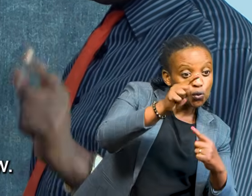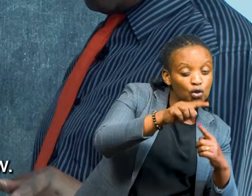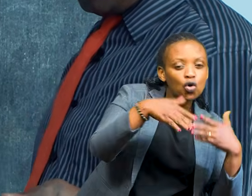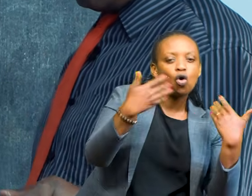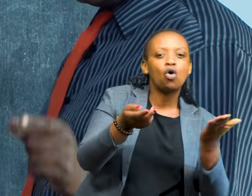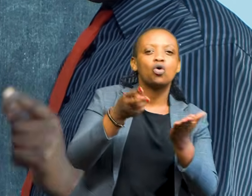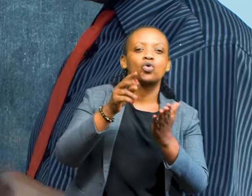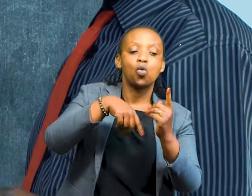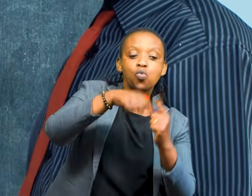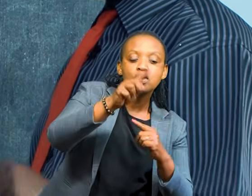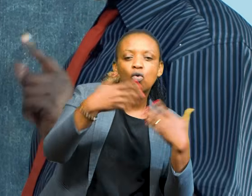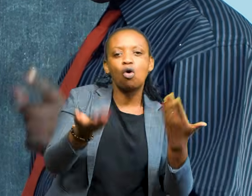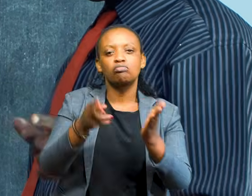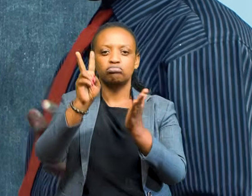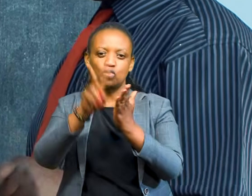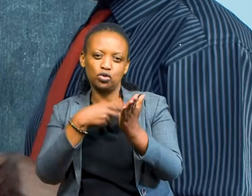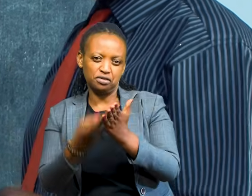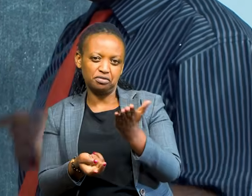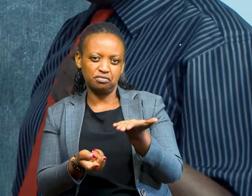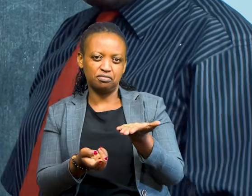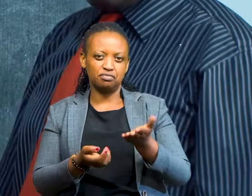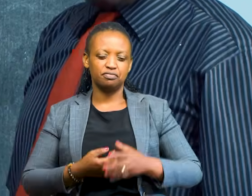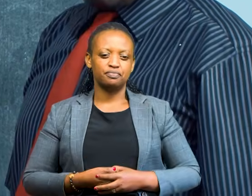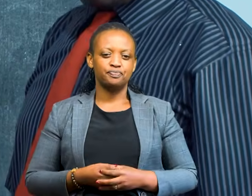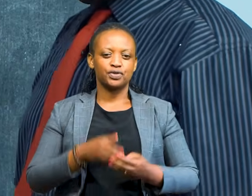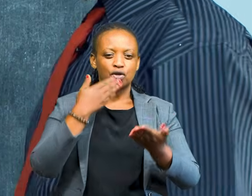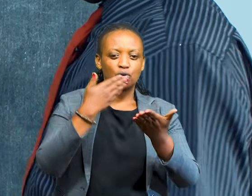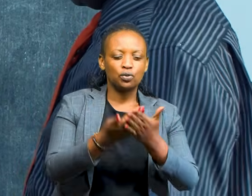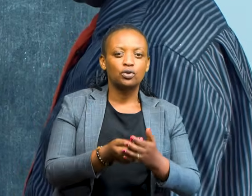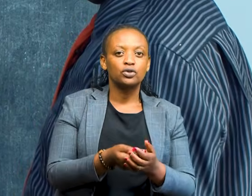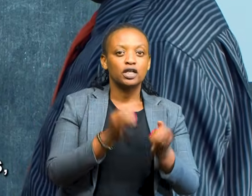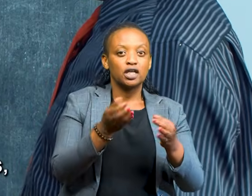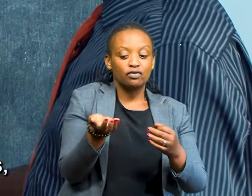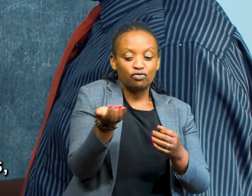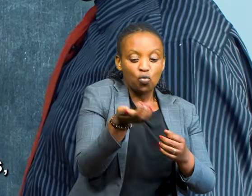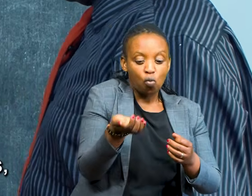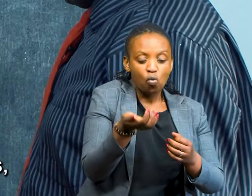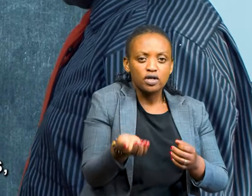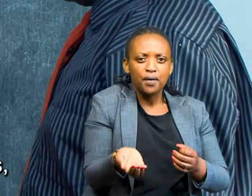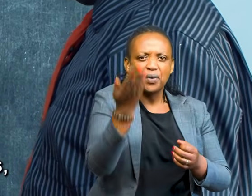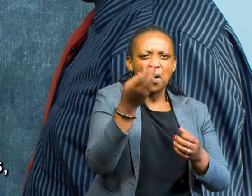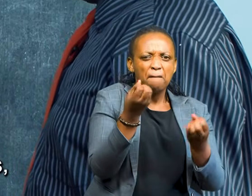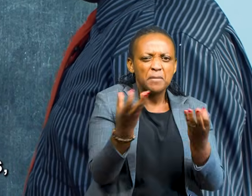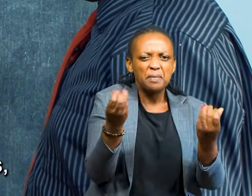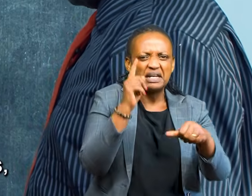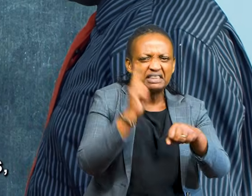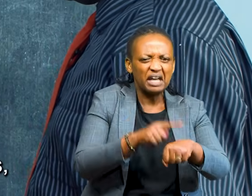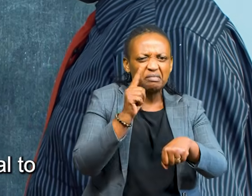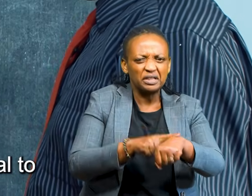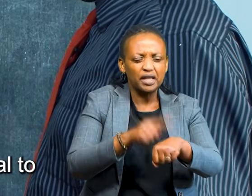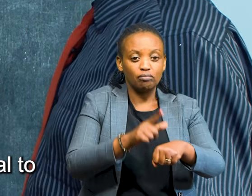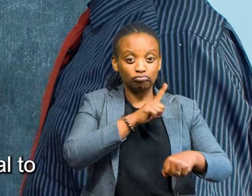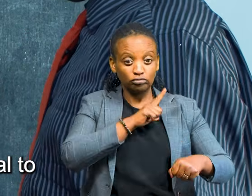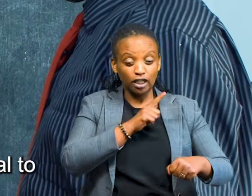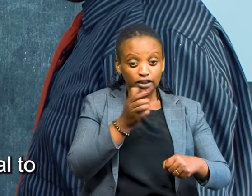a draw. There are chances of winning. There are chances of losing. Good. When tossing a coin several times,